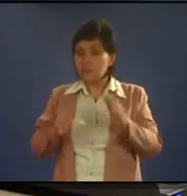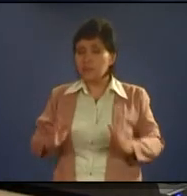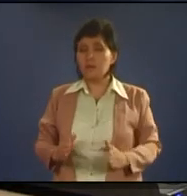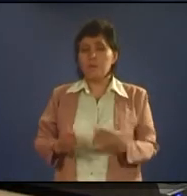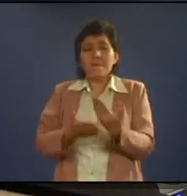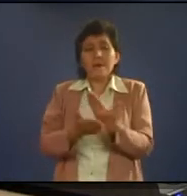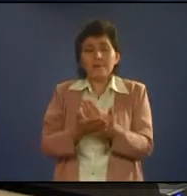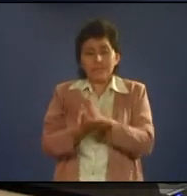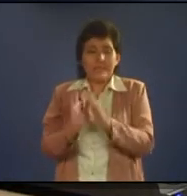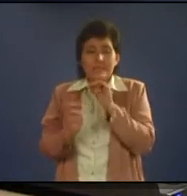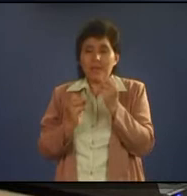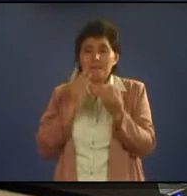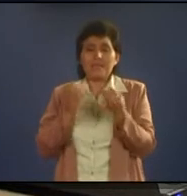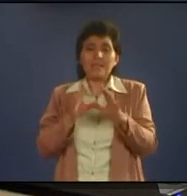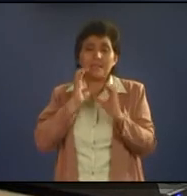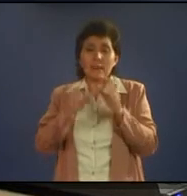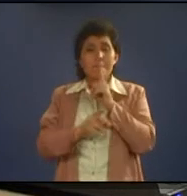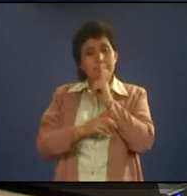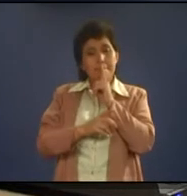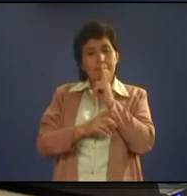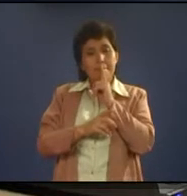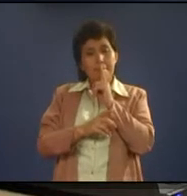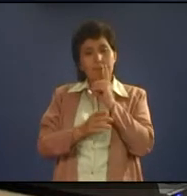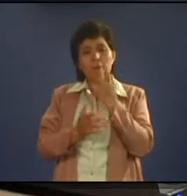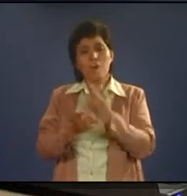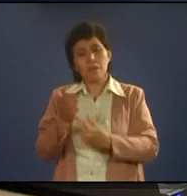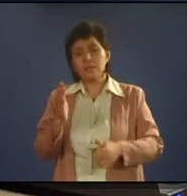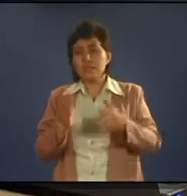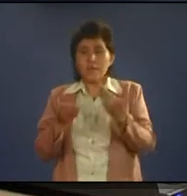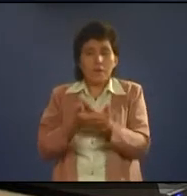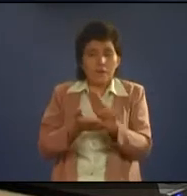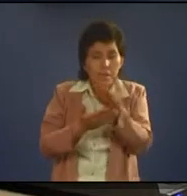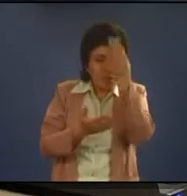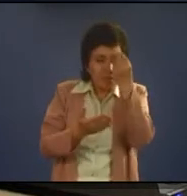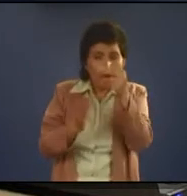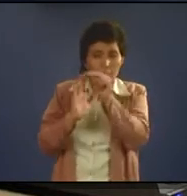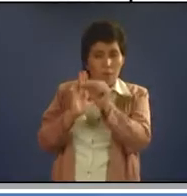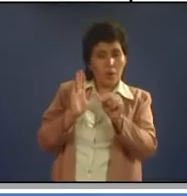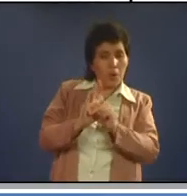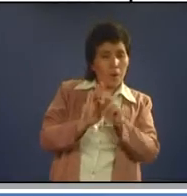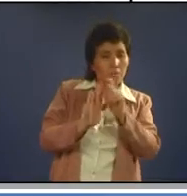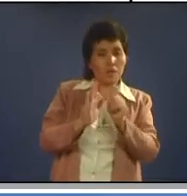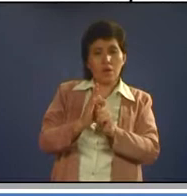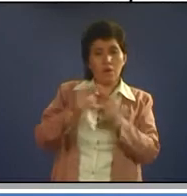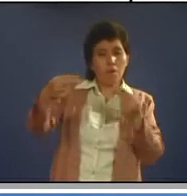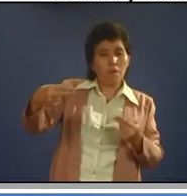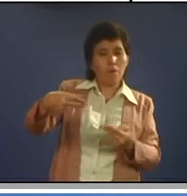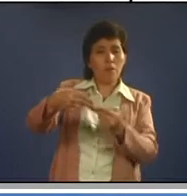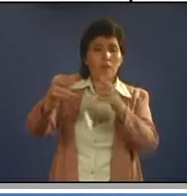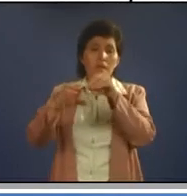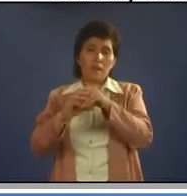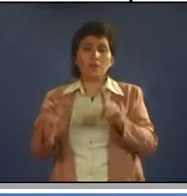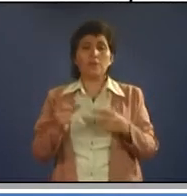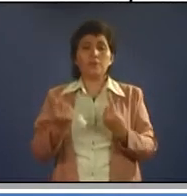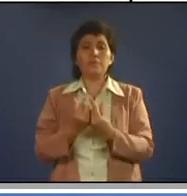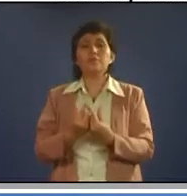know what is some of the norms, or what do they talk about, what is the context of the group itself. Yeah. The next one is